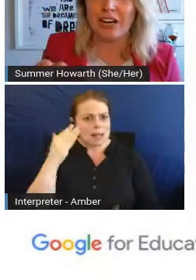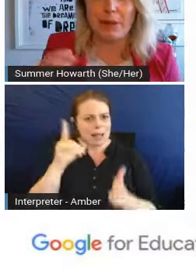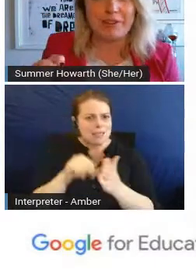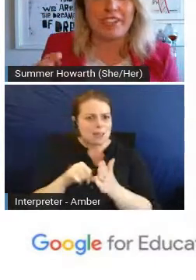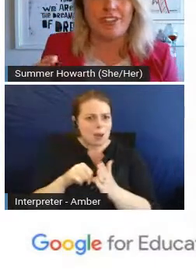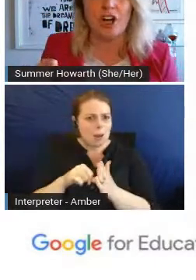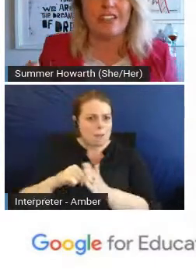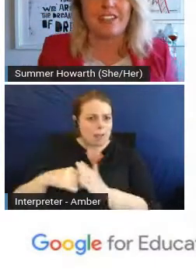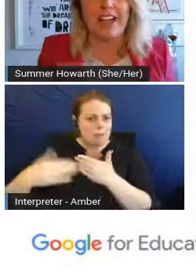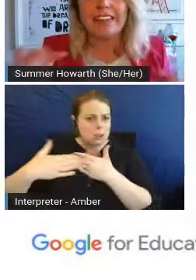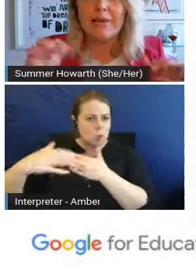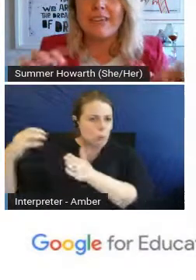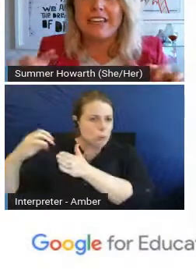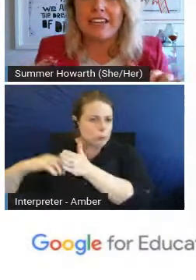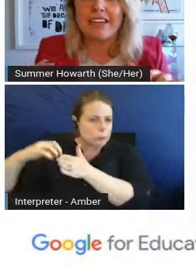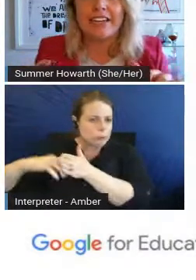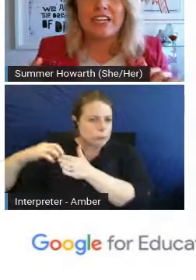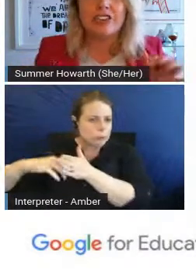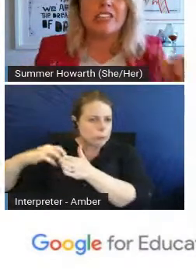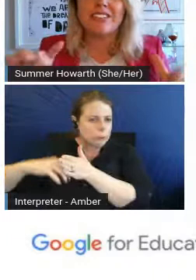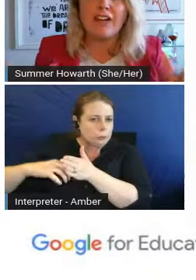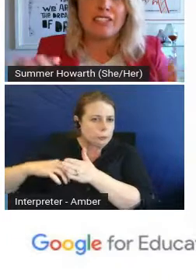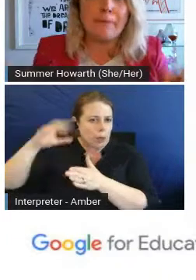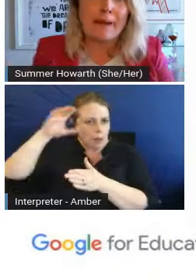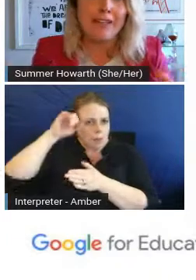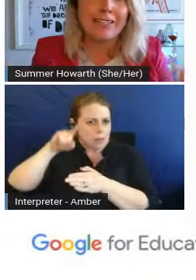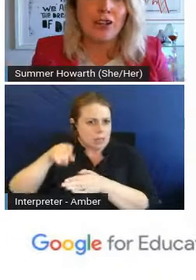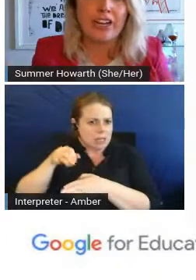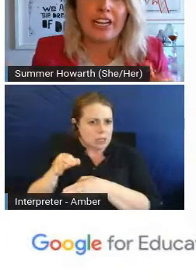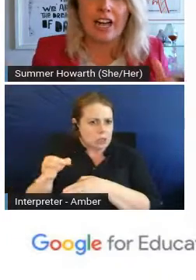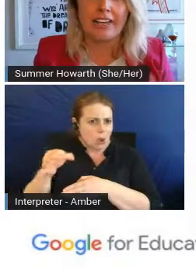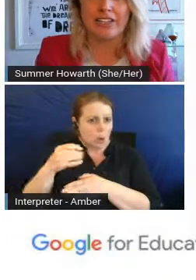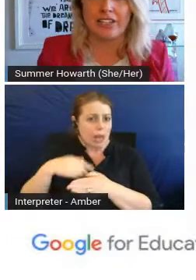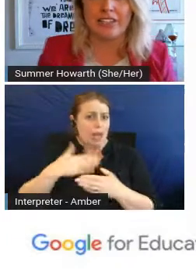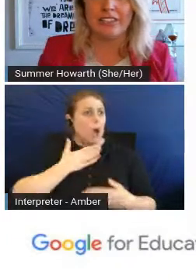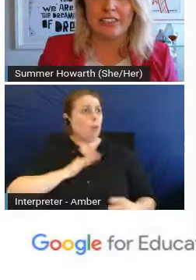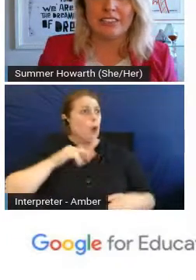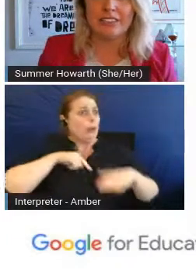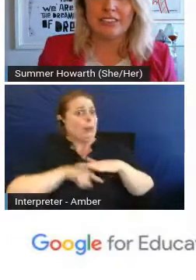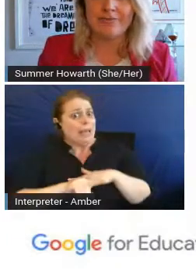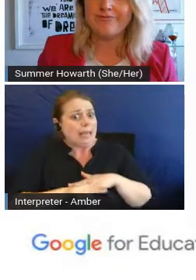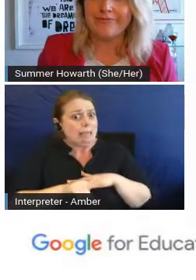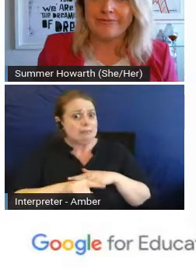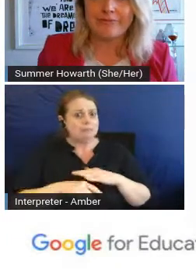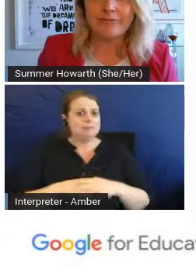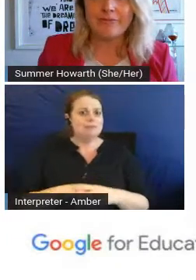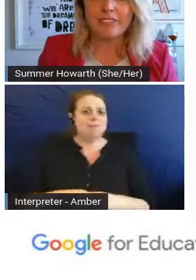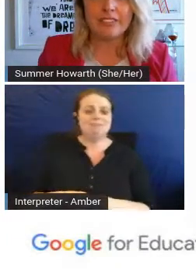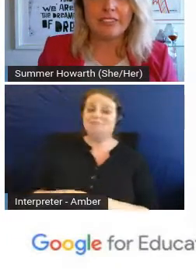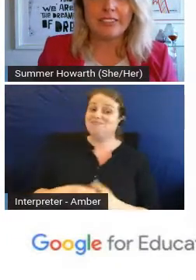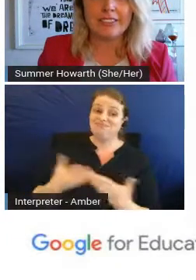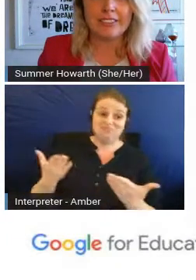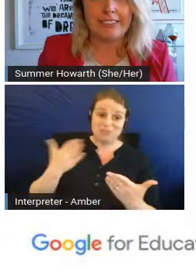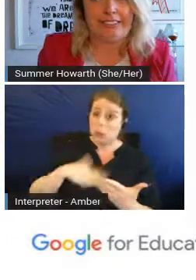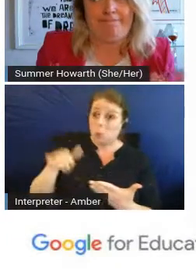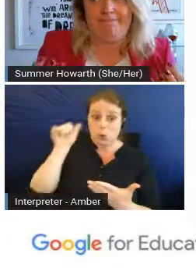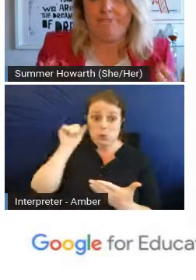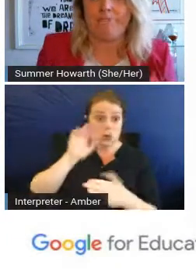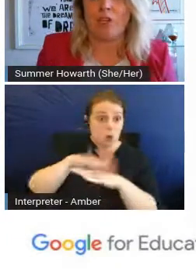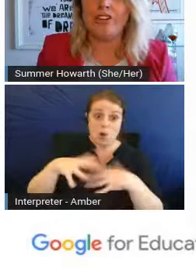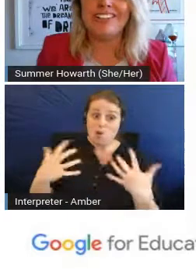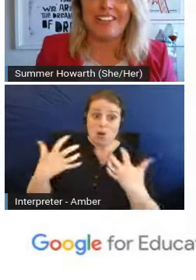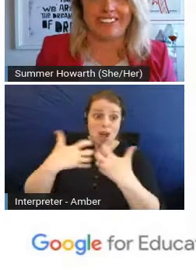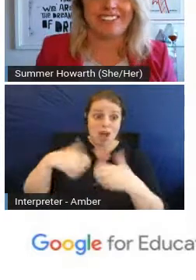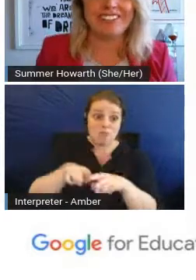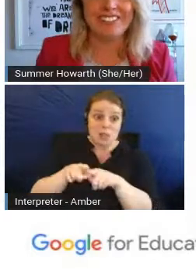door. I remember this dog is like, let me in. This stuff's compelling learning. She just wants to know about hybrid learning.